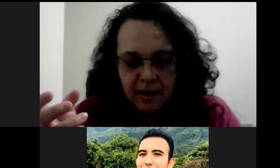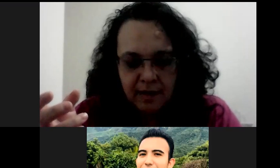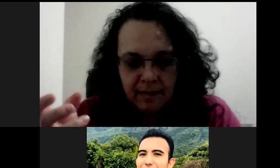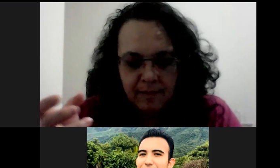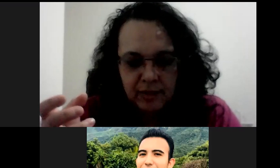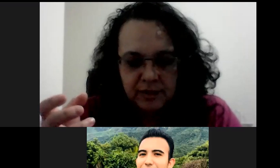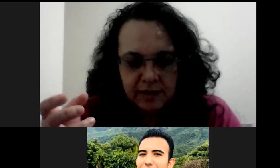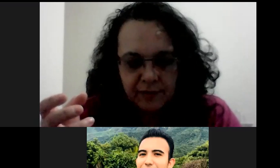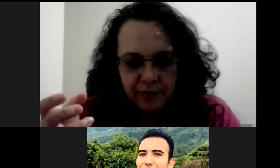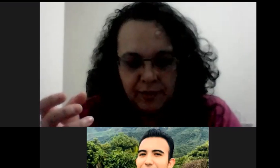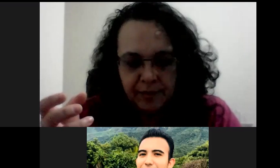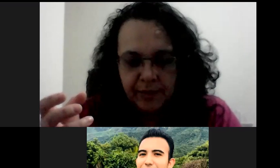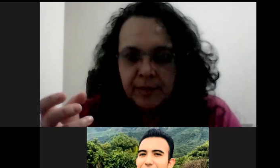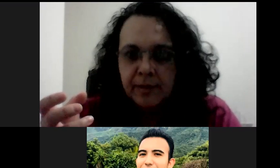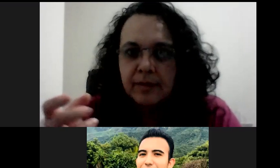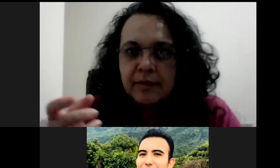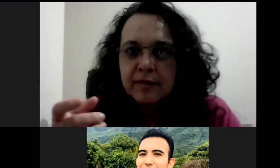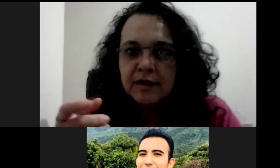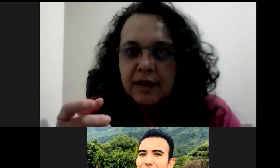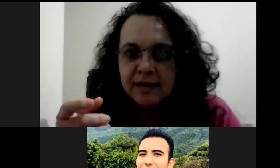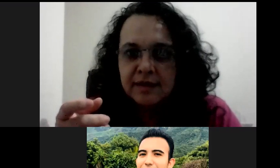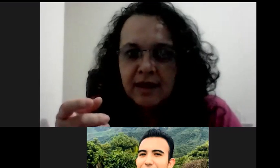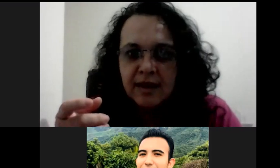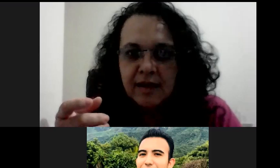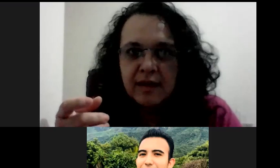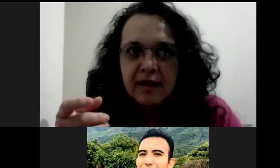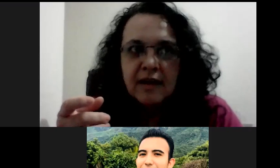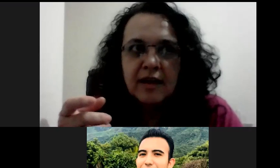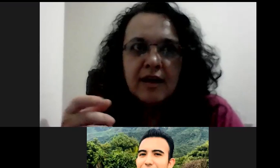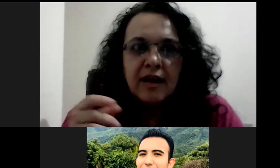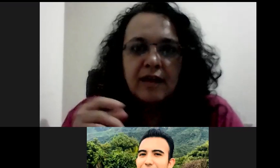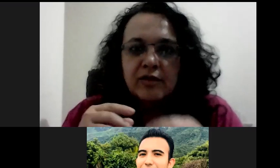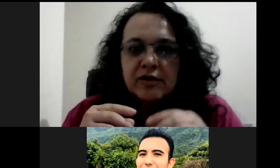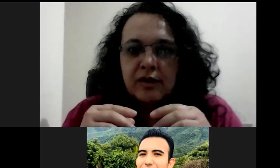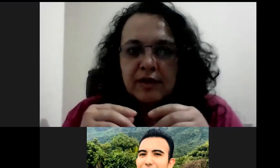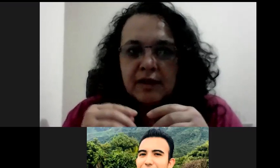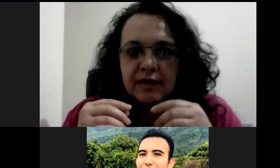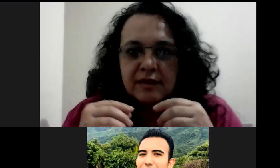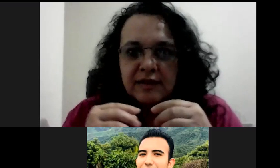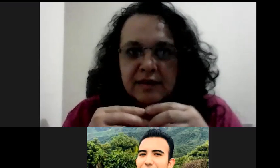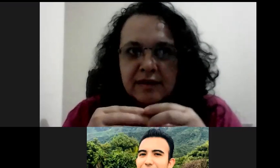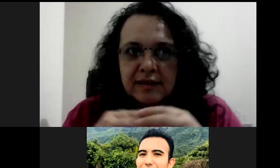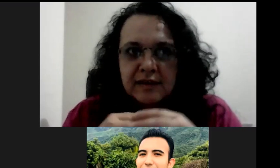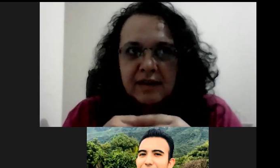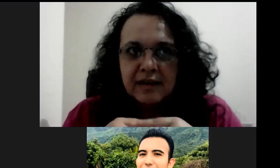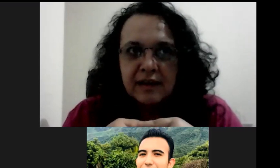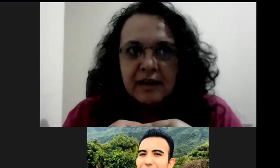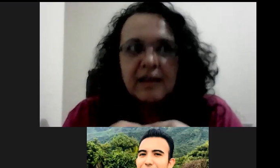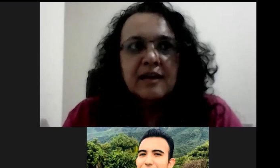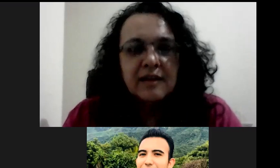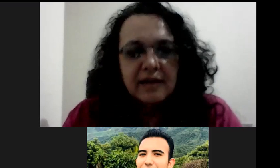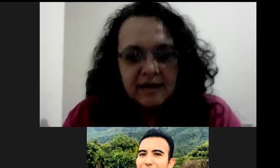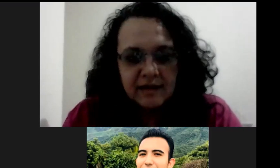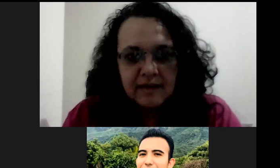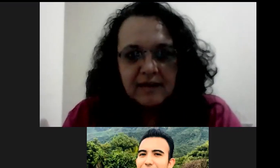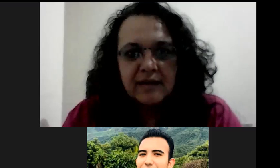typical music for Peru. That is And flauta, also es tipo flauta, pero solo